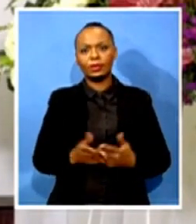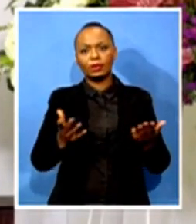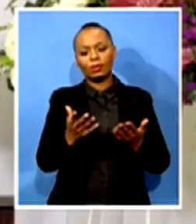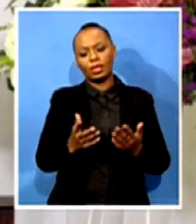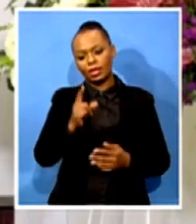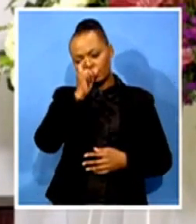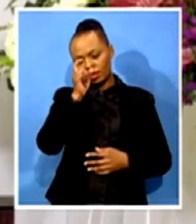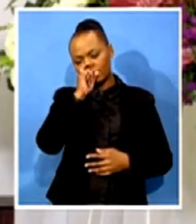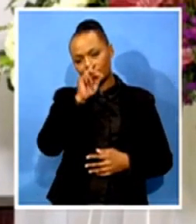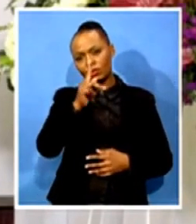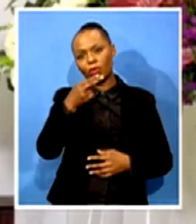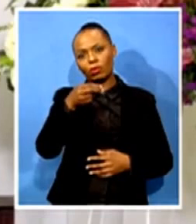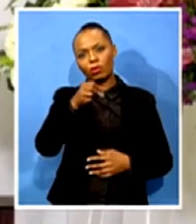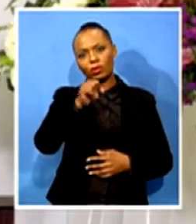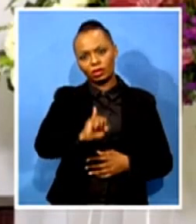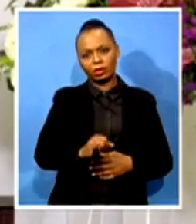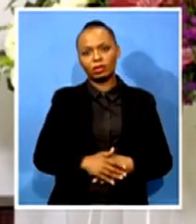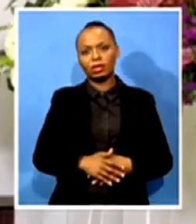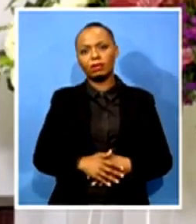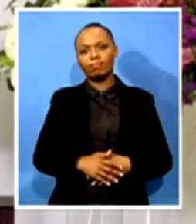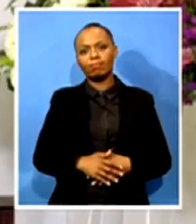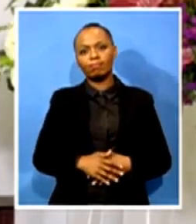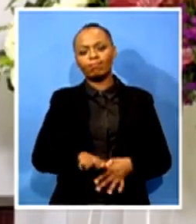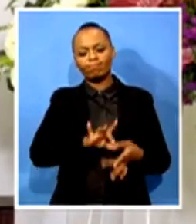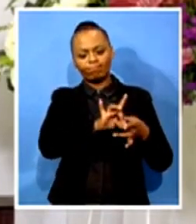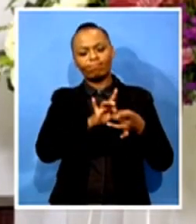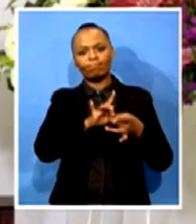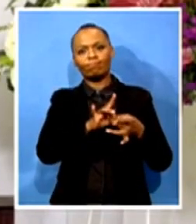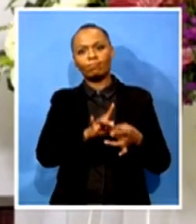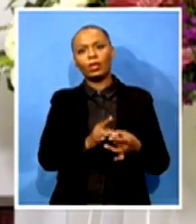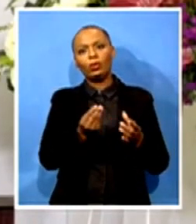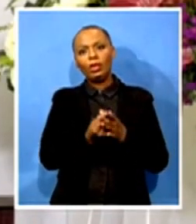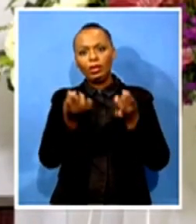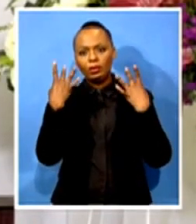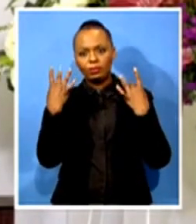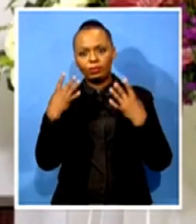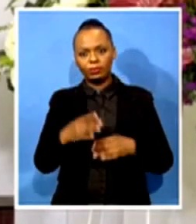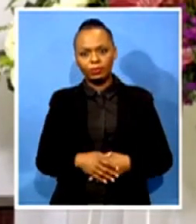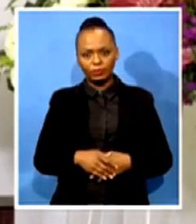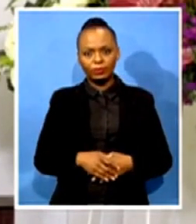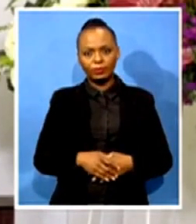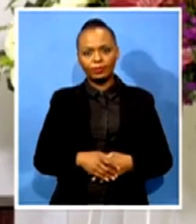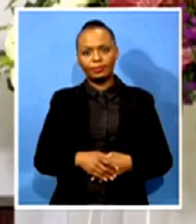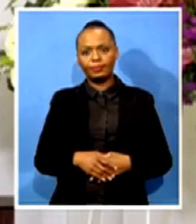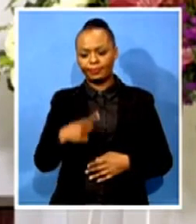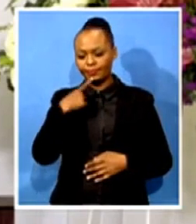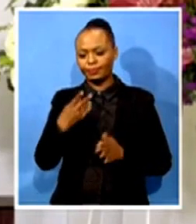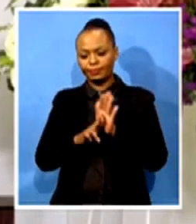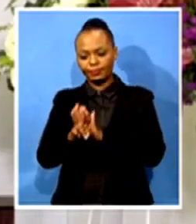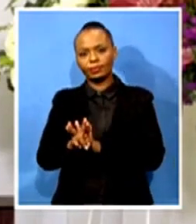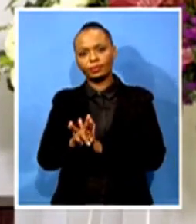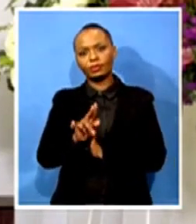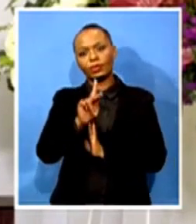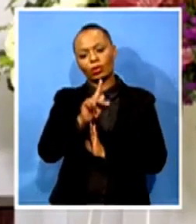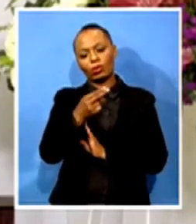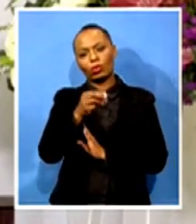nginokurelata nalesi sihloko engisinikiwe ukuthi angikhulumele phezu kwaso ukhosi as a community and